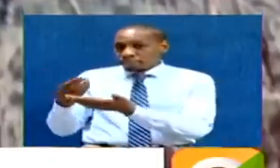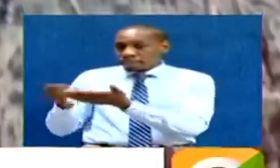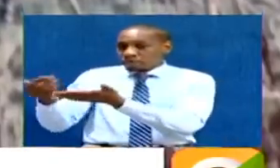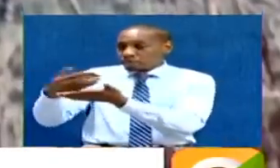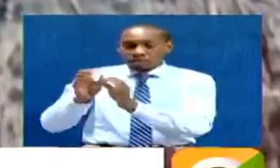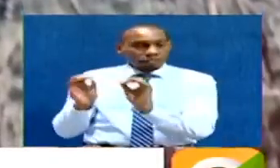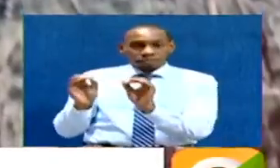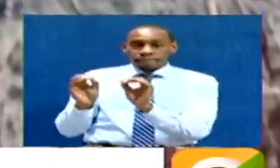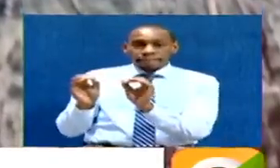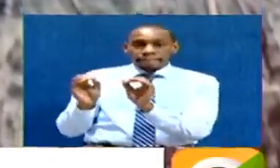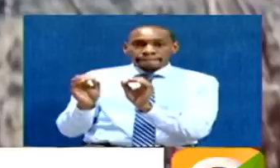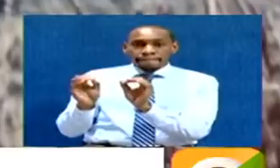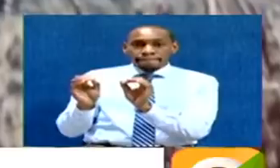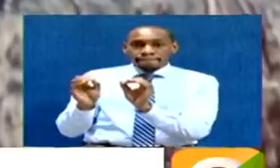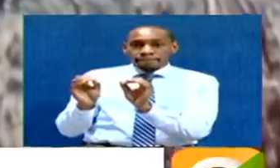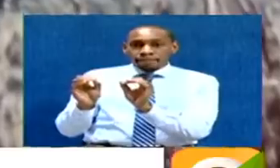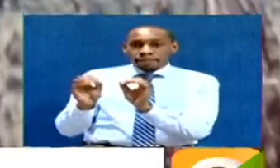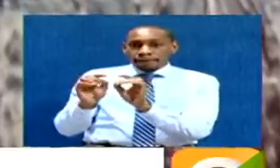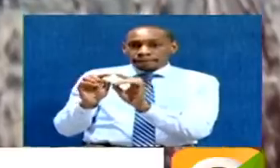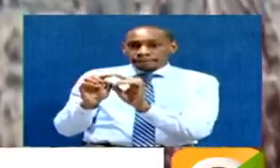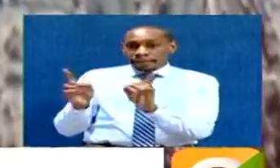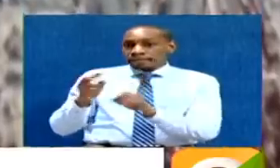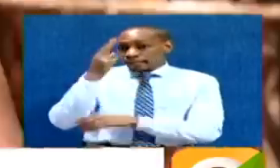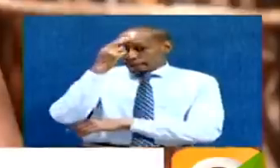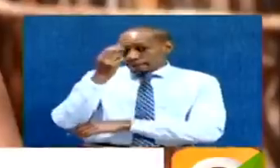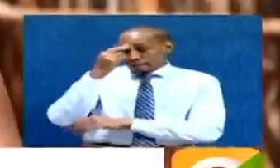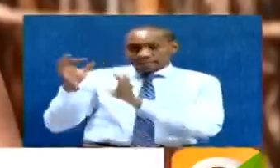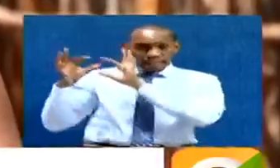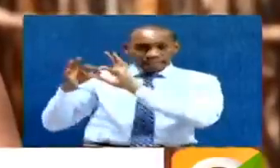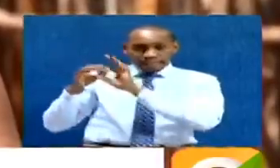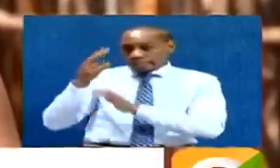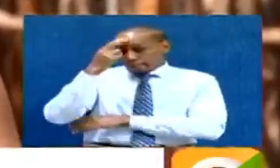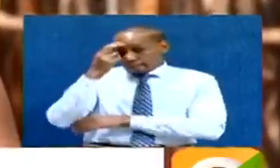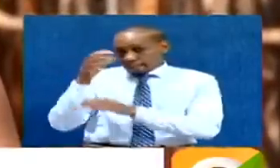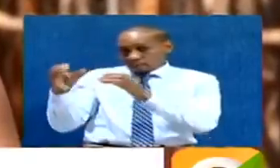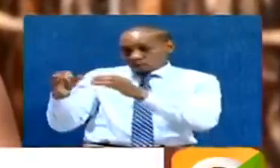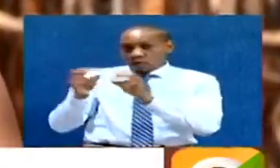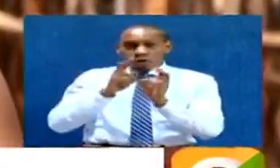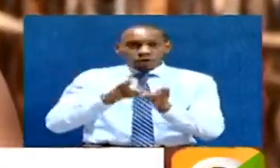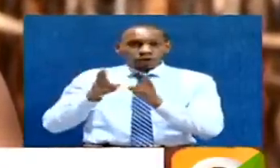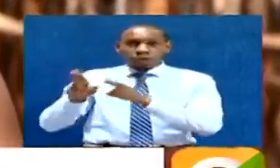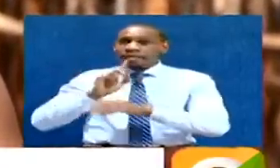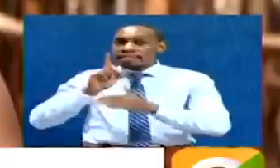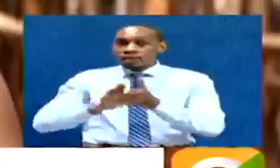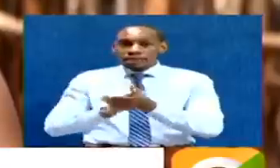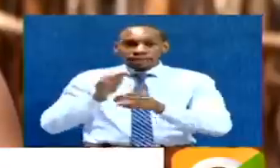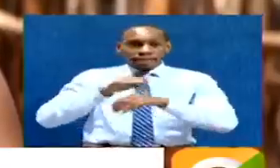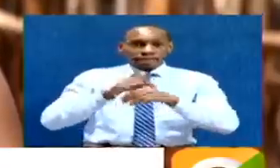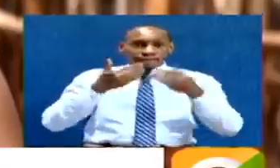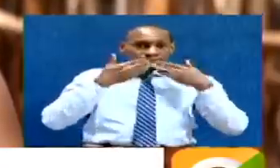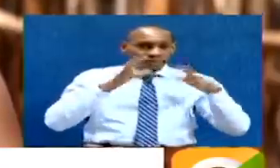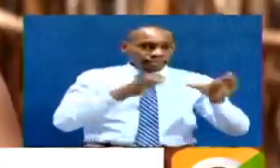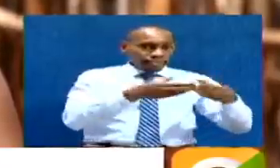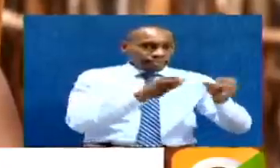it, but Maasai culture or Maasai community, what they normally say is that when you are done with